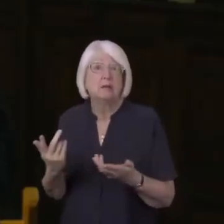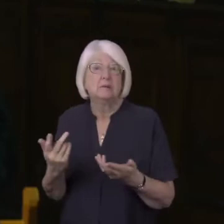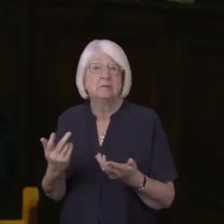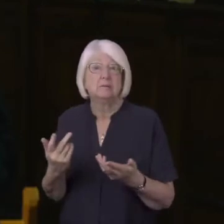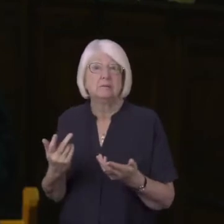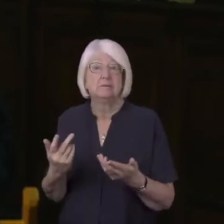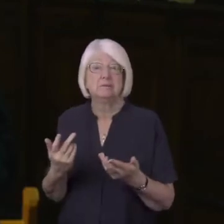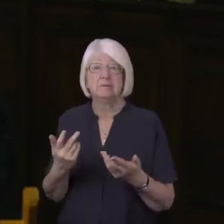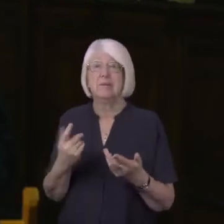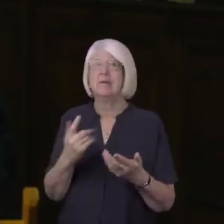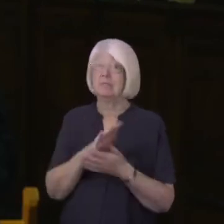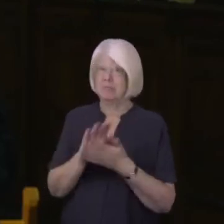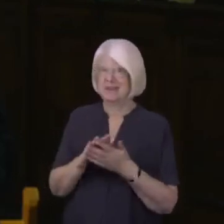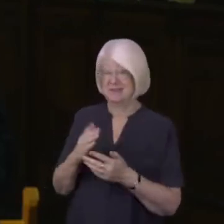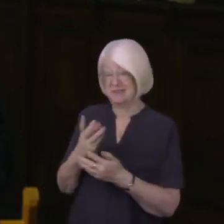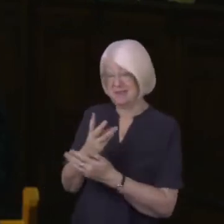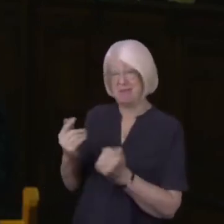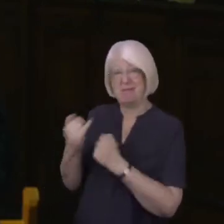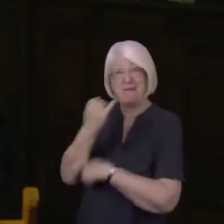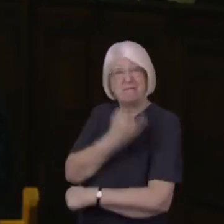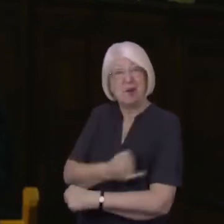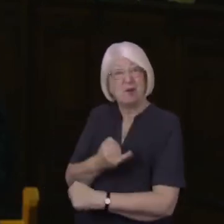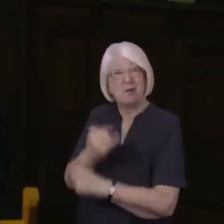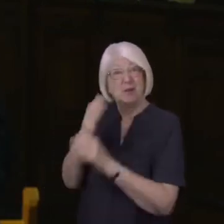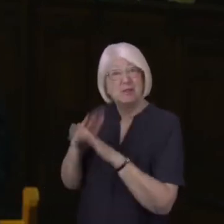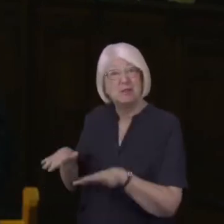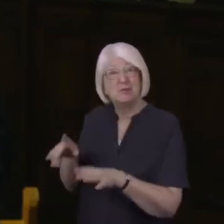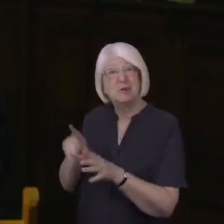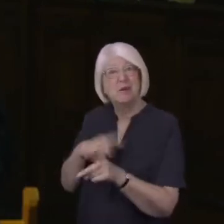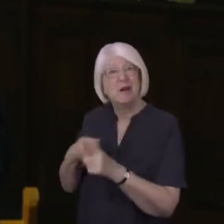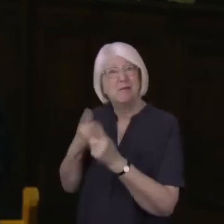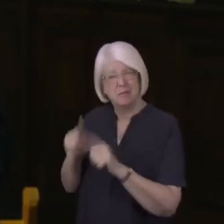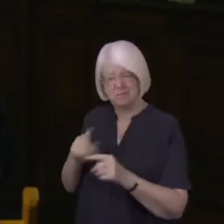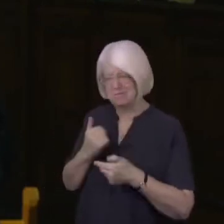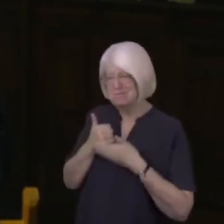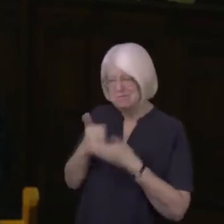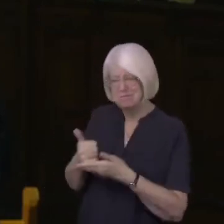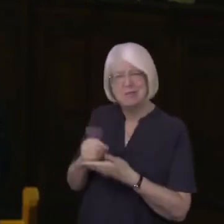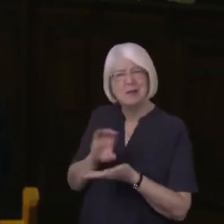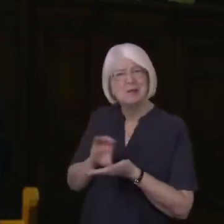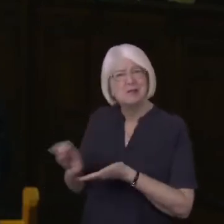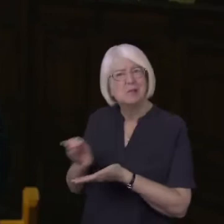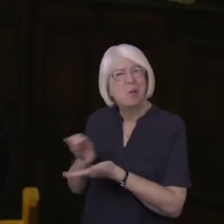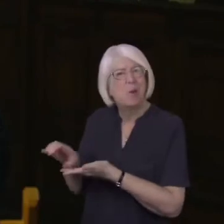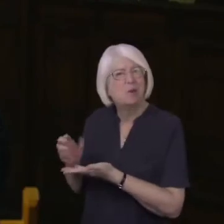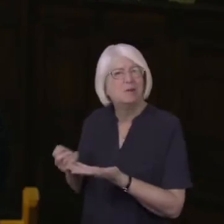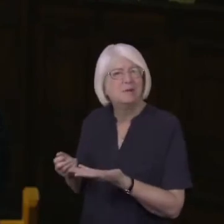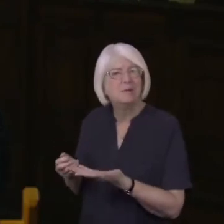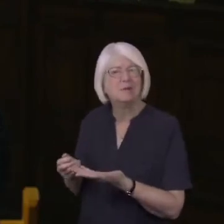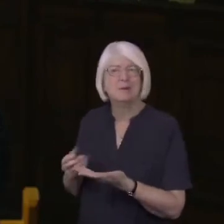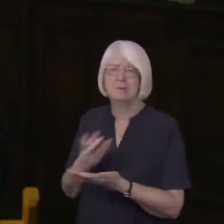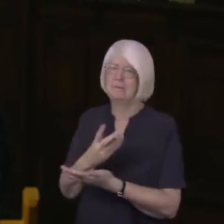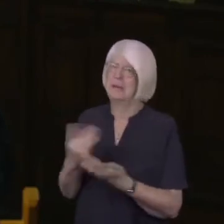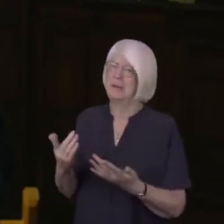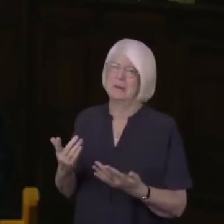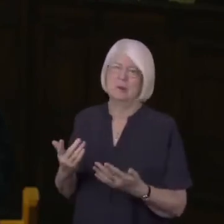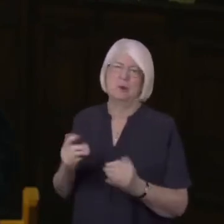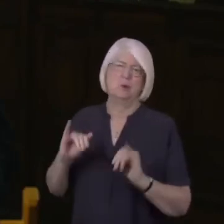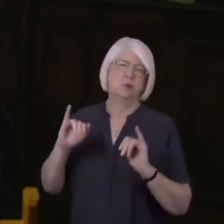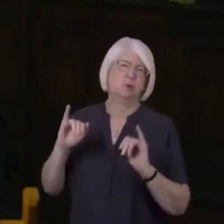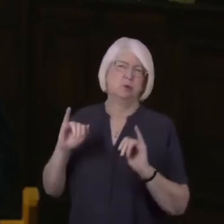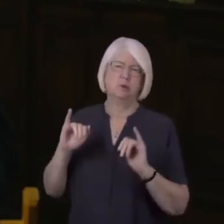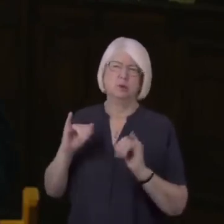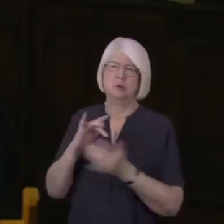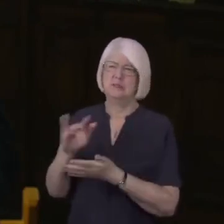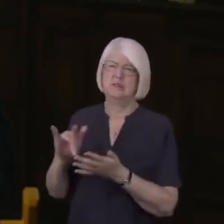the most vulnerable children and young people. Many of them are in very dark places, physically,